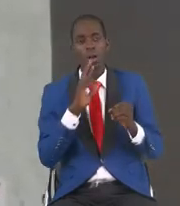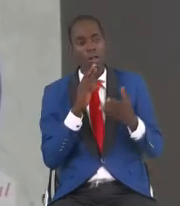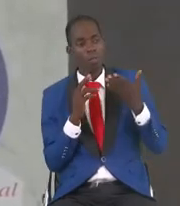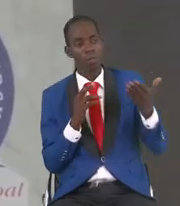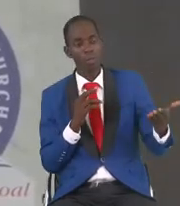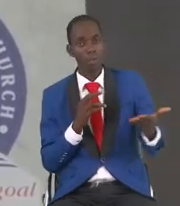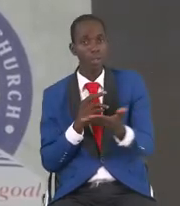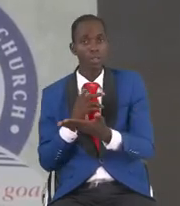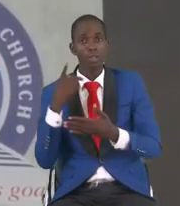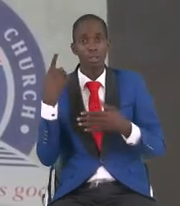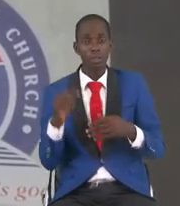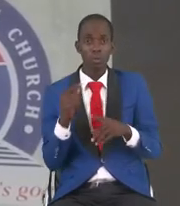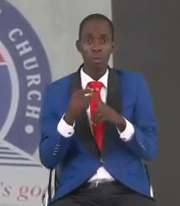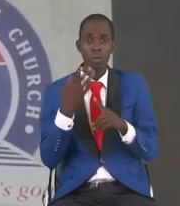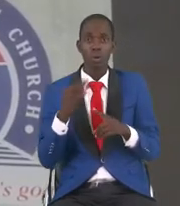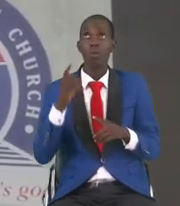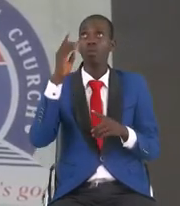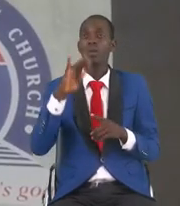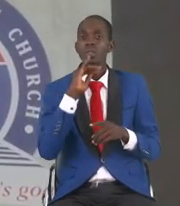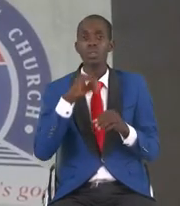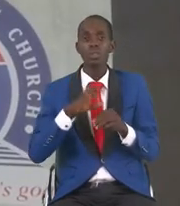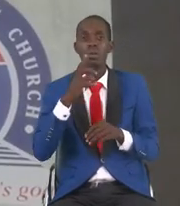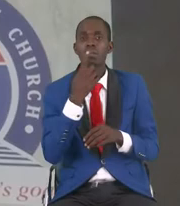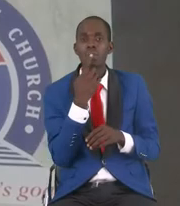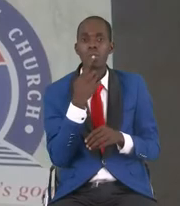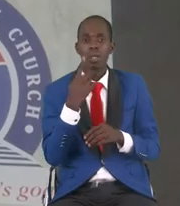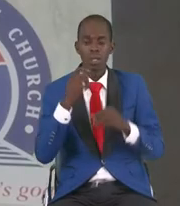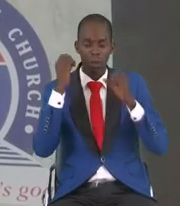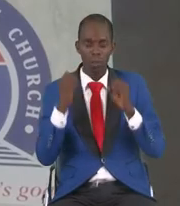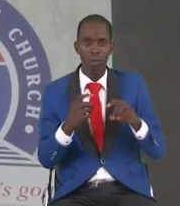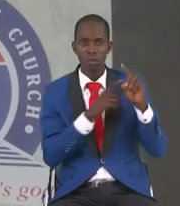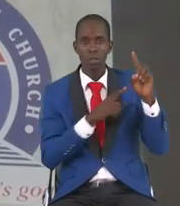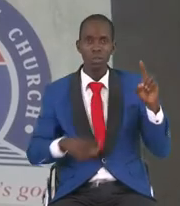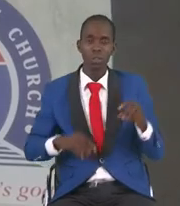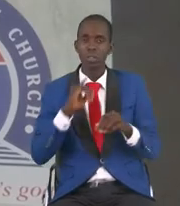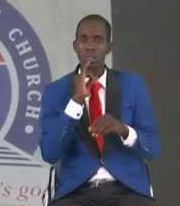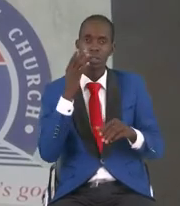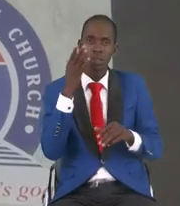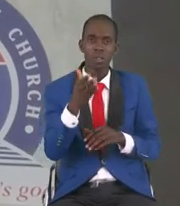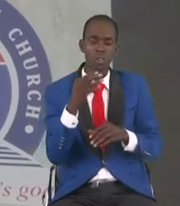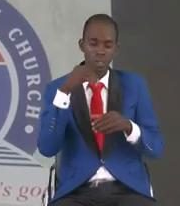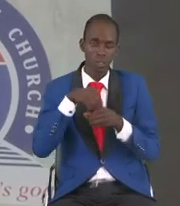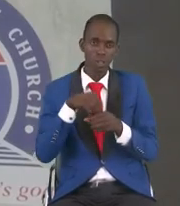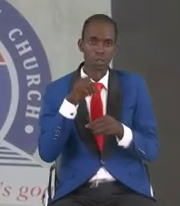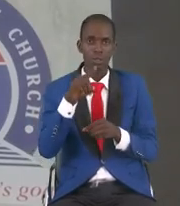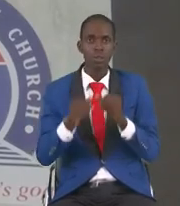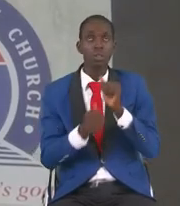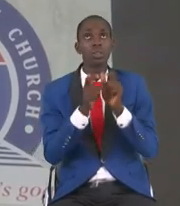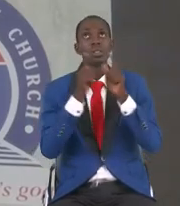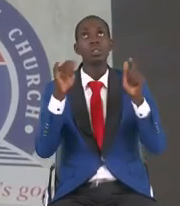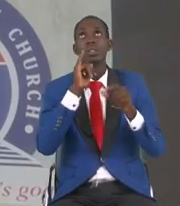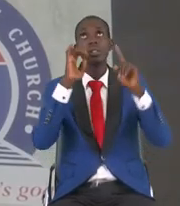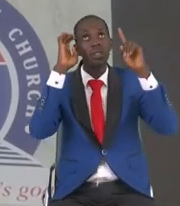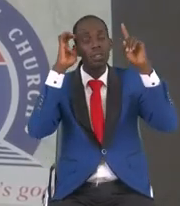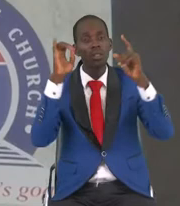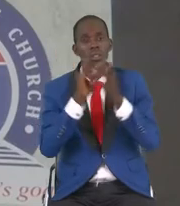of God is your mouth, the power of the Lord is there inside you. Greater is he that is in